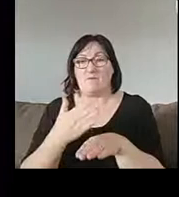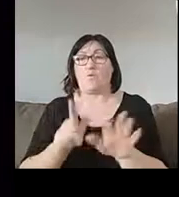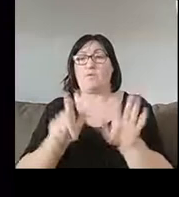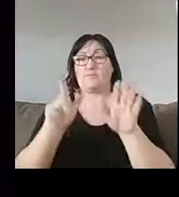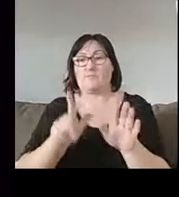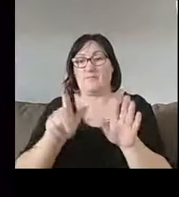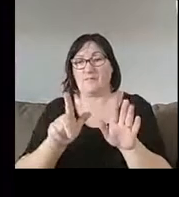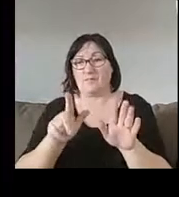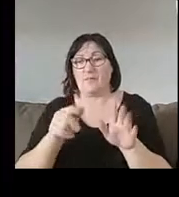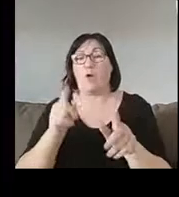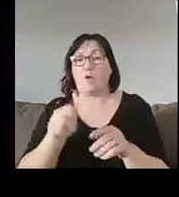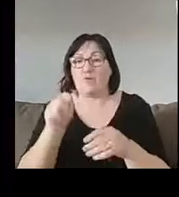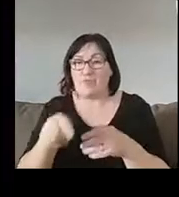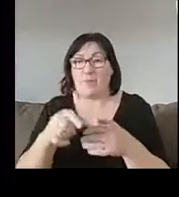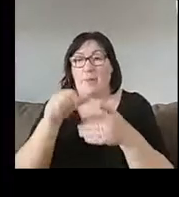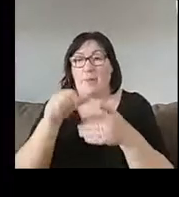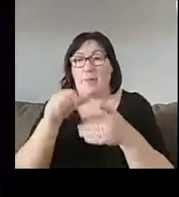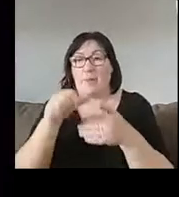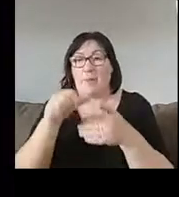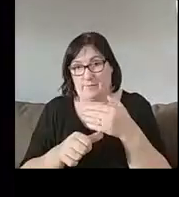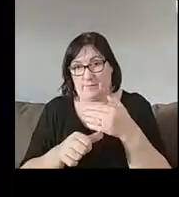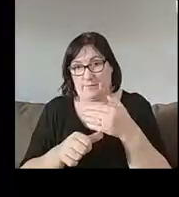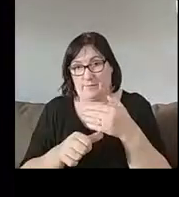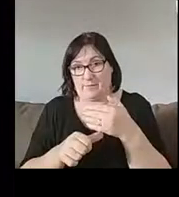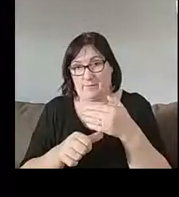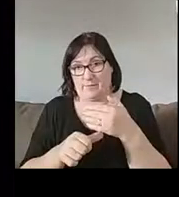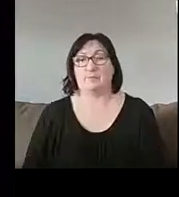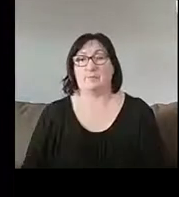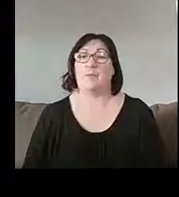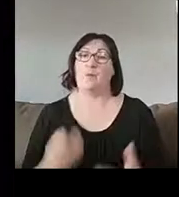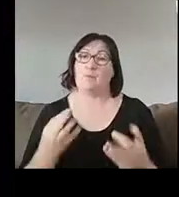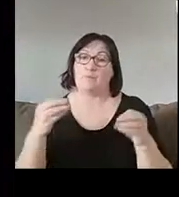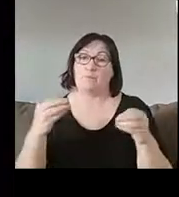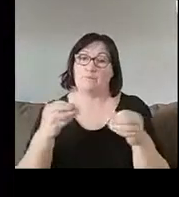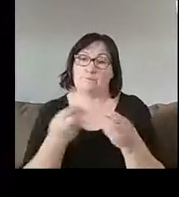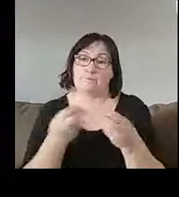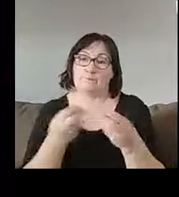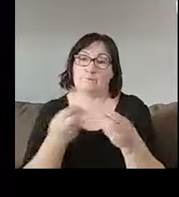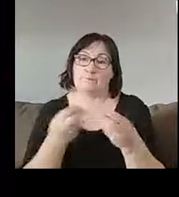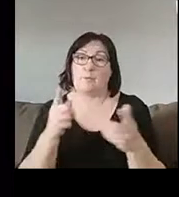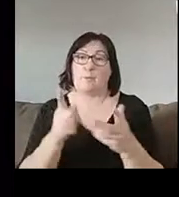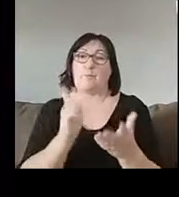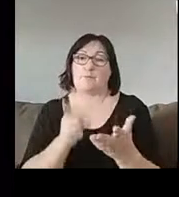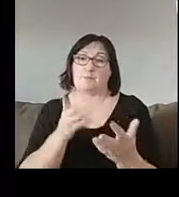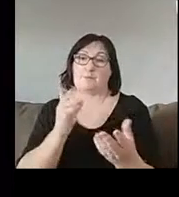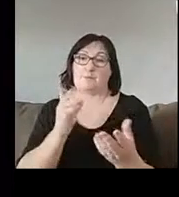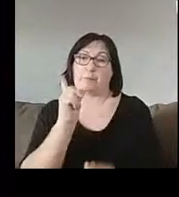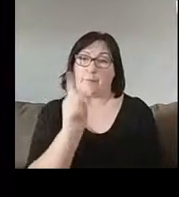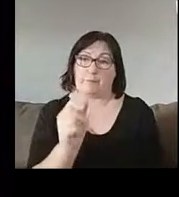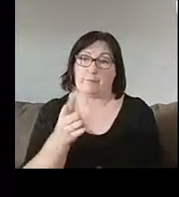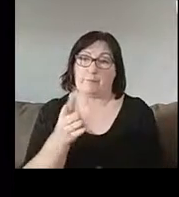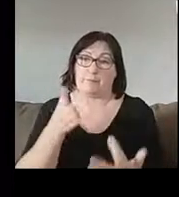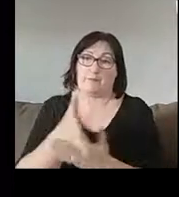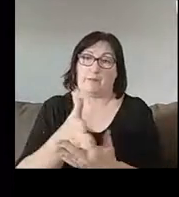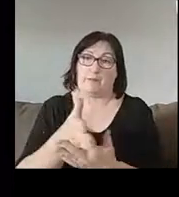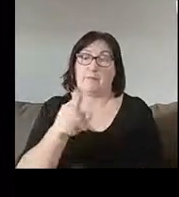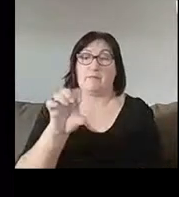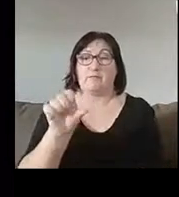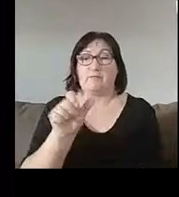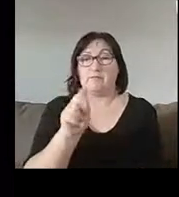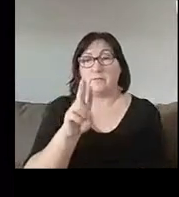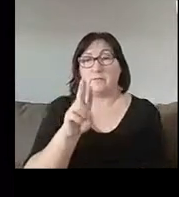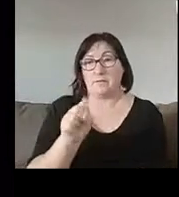deregistration, you need to either go into a SARS branch office with a written request for it